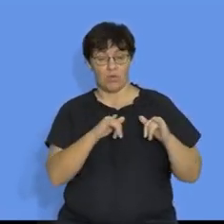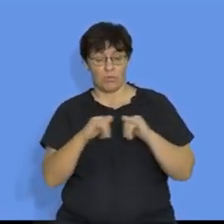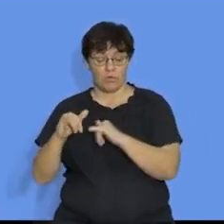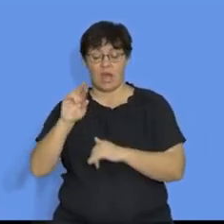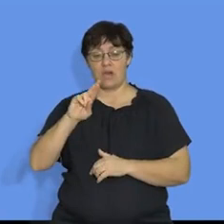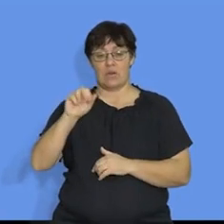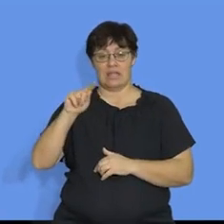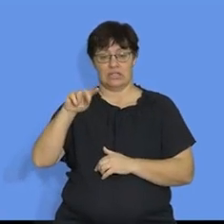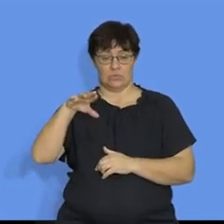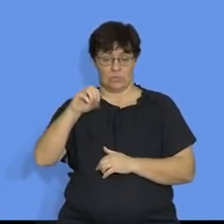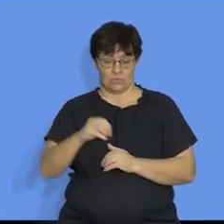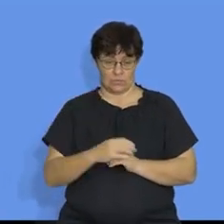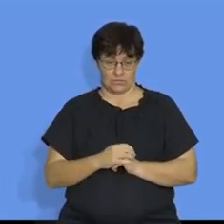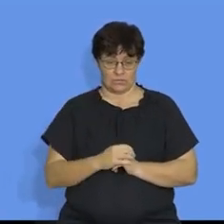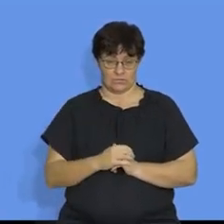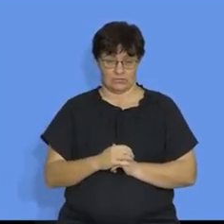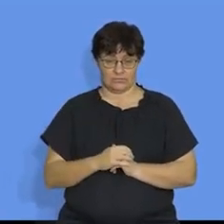ratio.